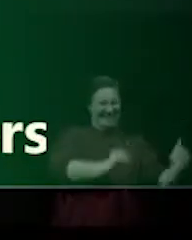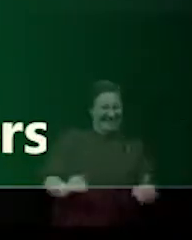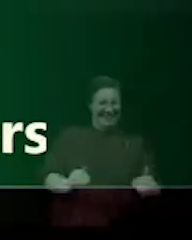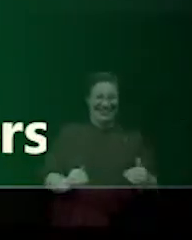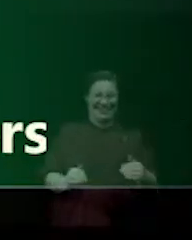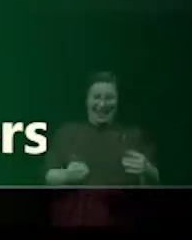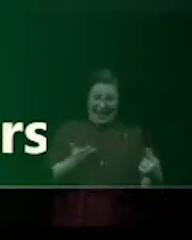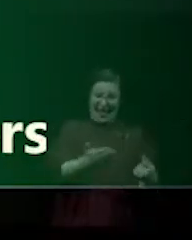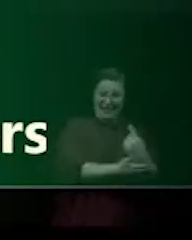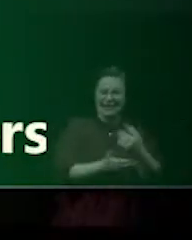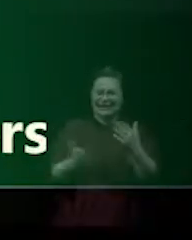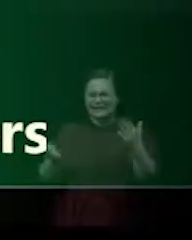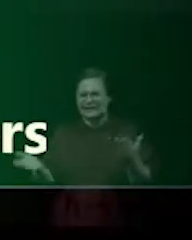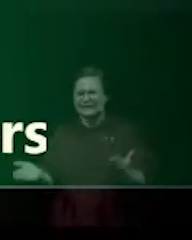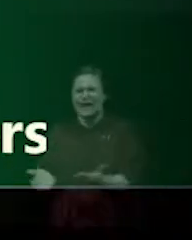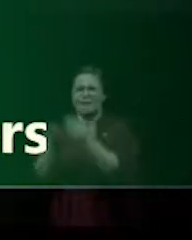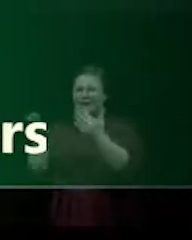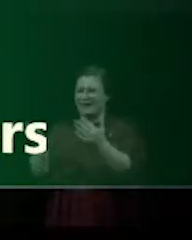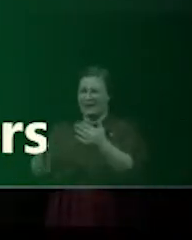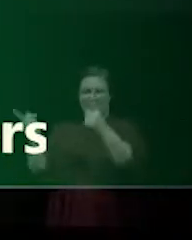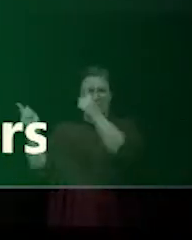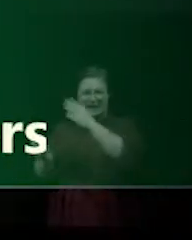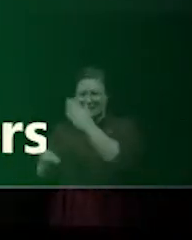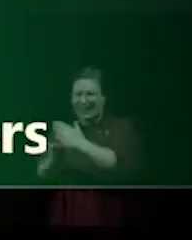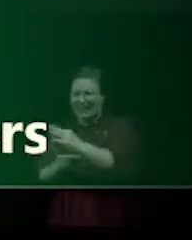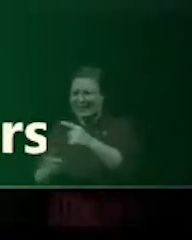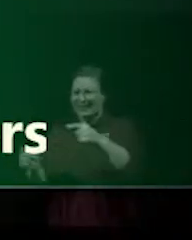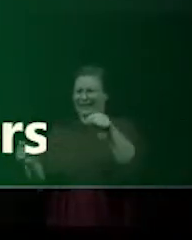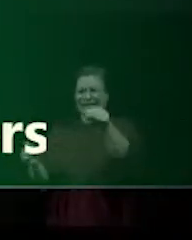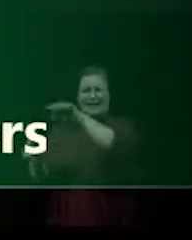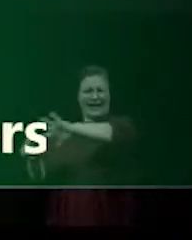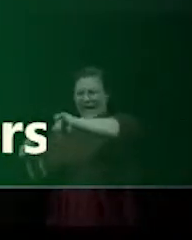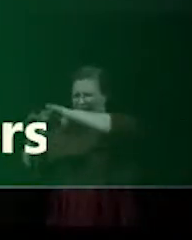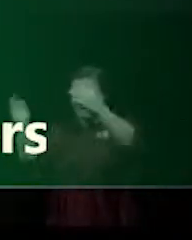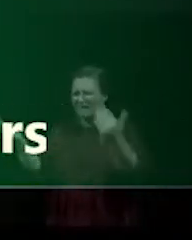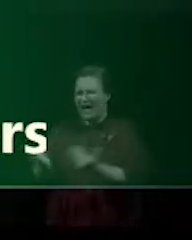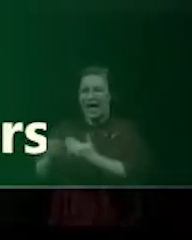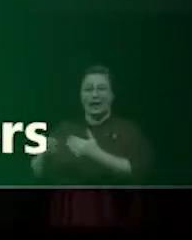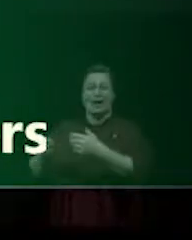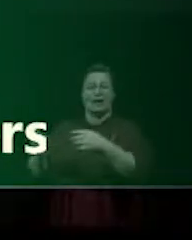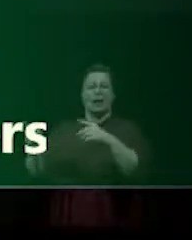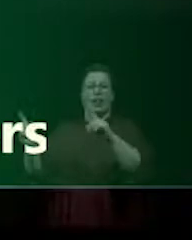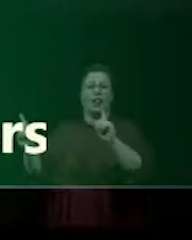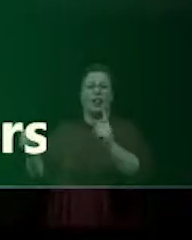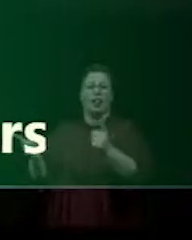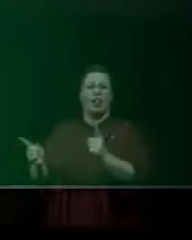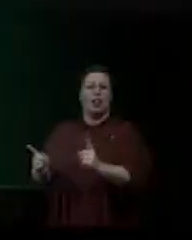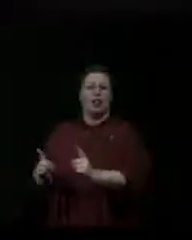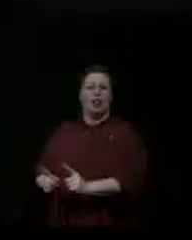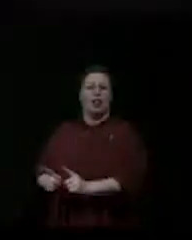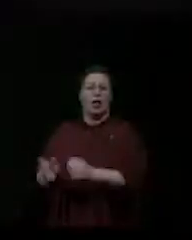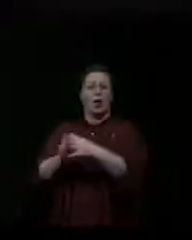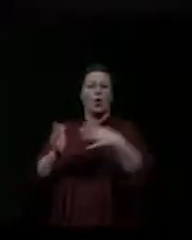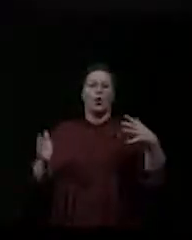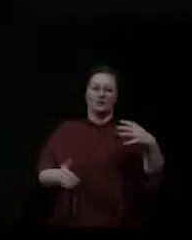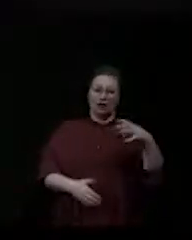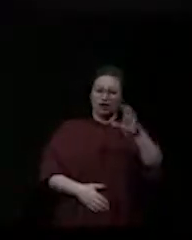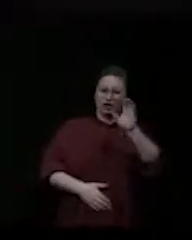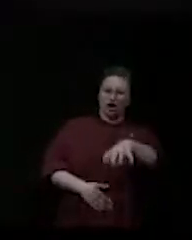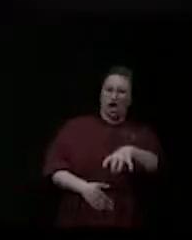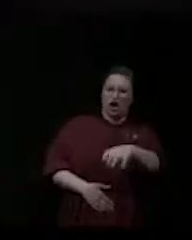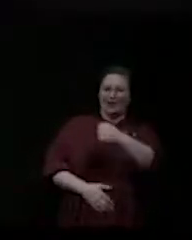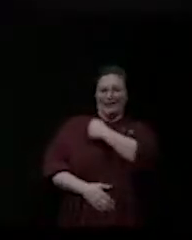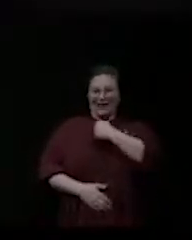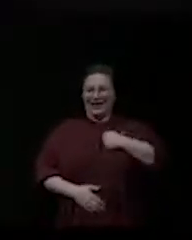at a time when rights in every region of the world are being rolled back as governments seek to